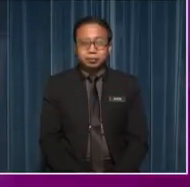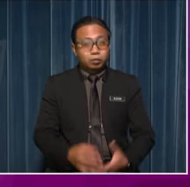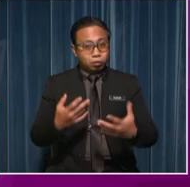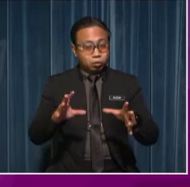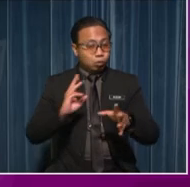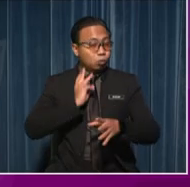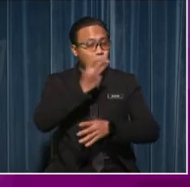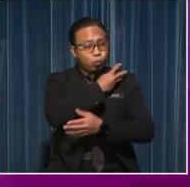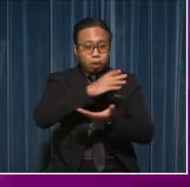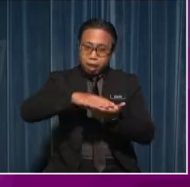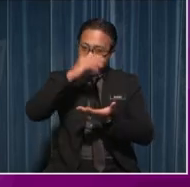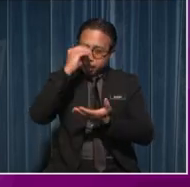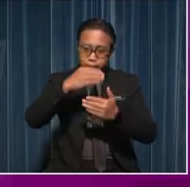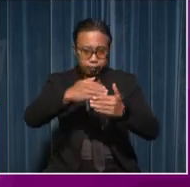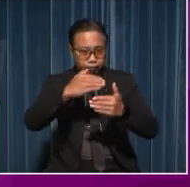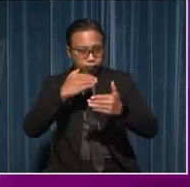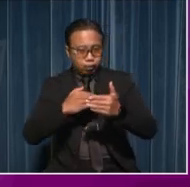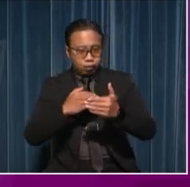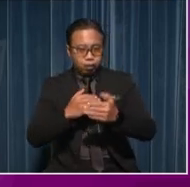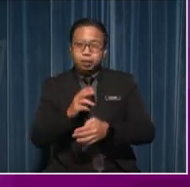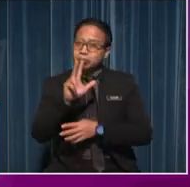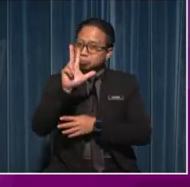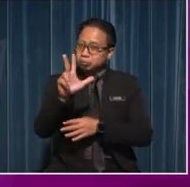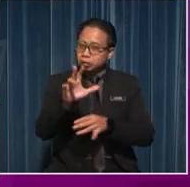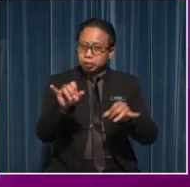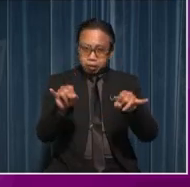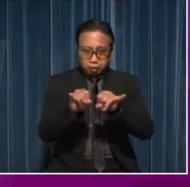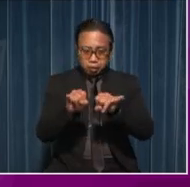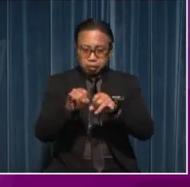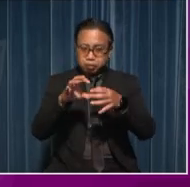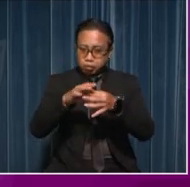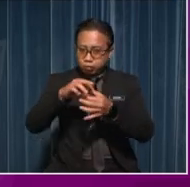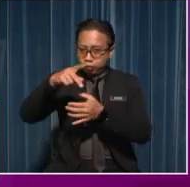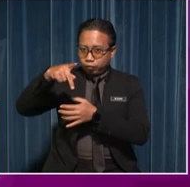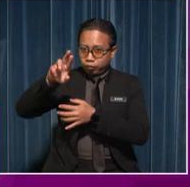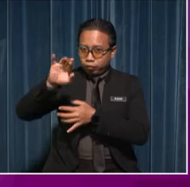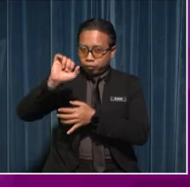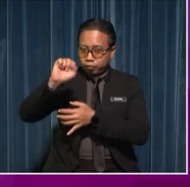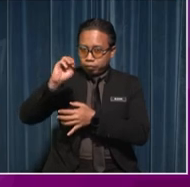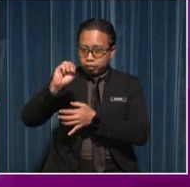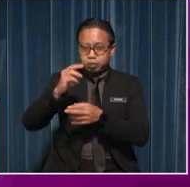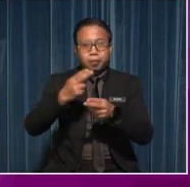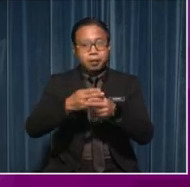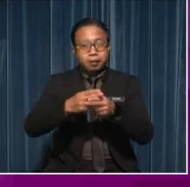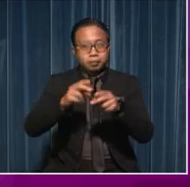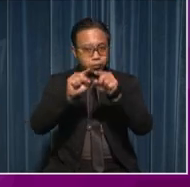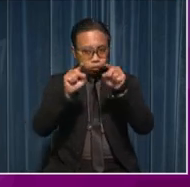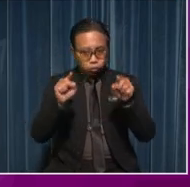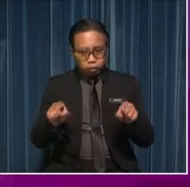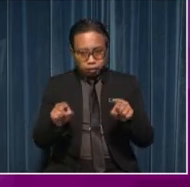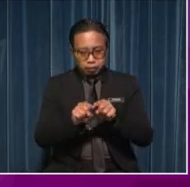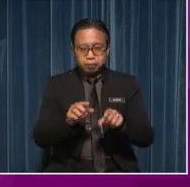As we have learned before, there are 3 types of prisms, namely square